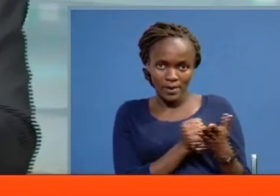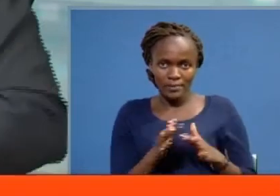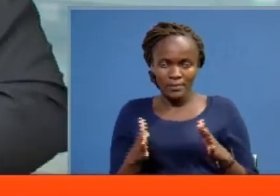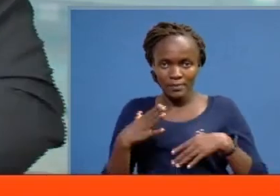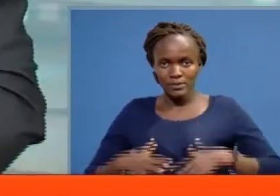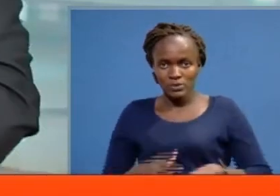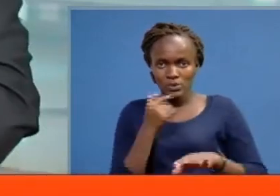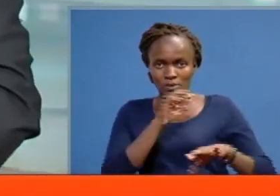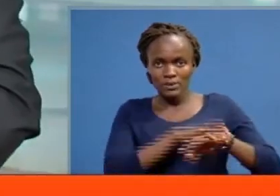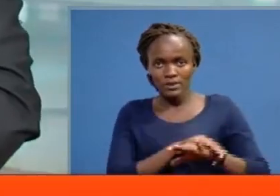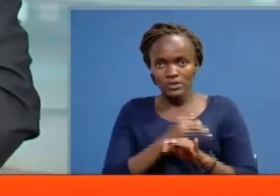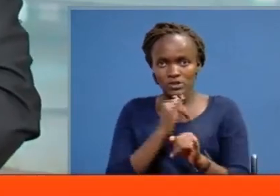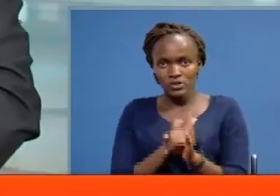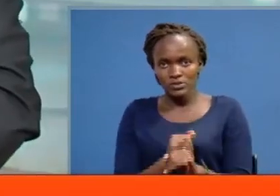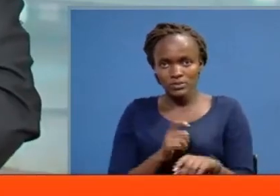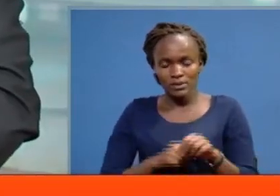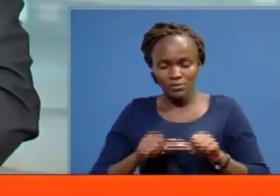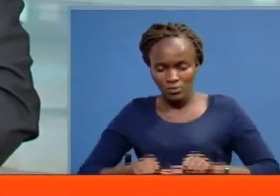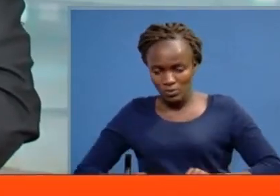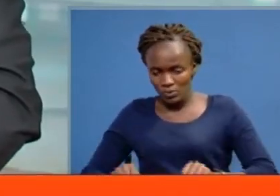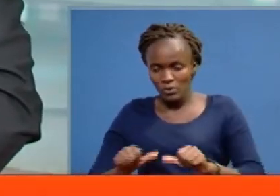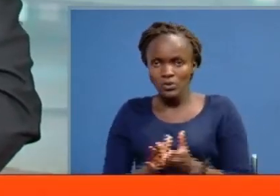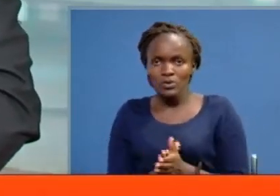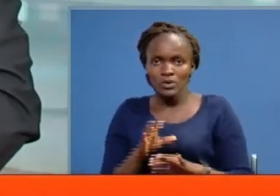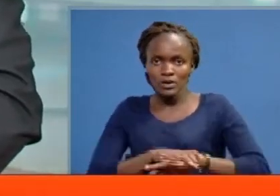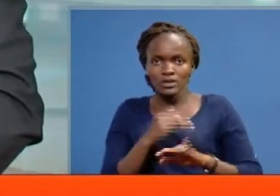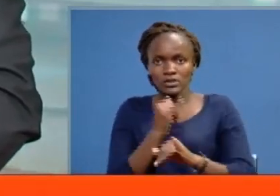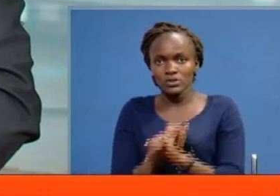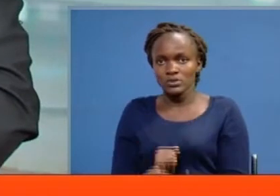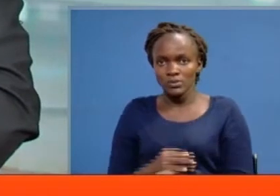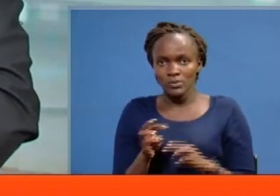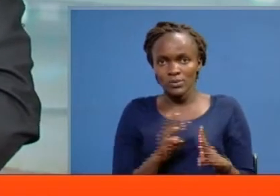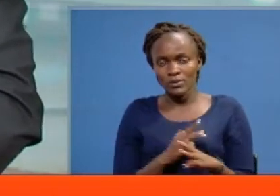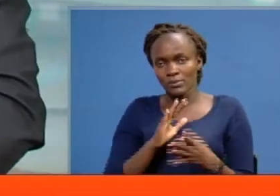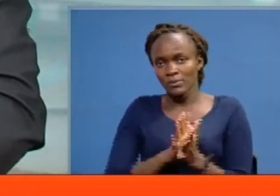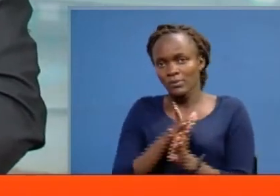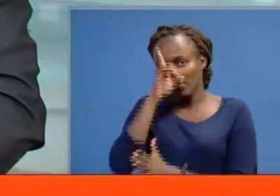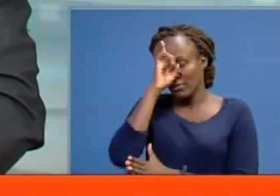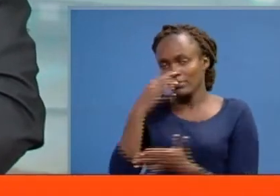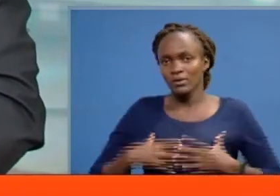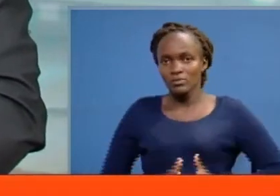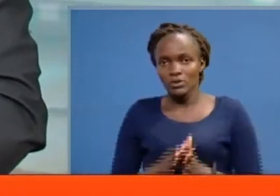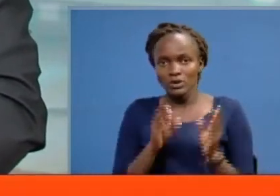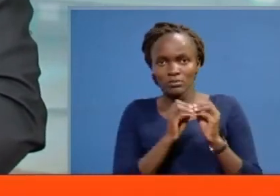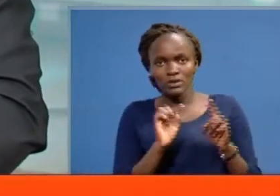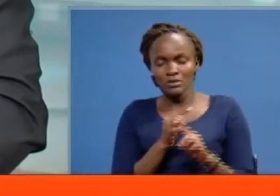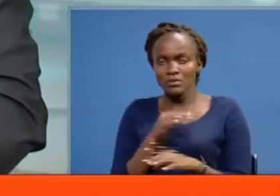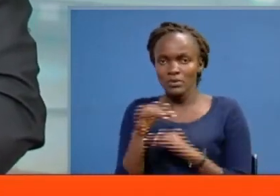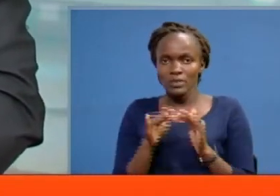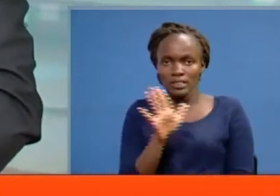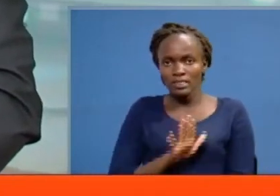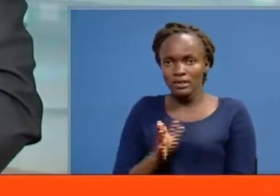job, in the process of acquiring a job, you know, the world has become a global village and people are seeing each other from all